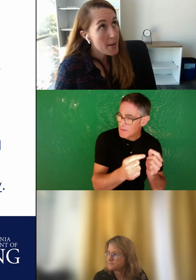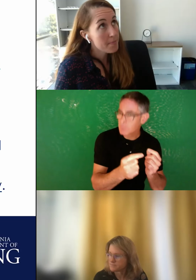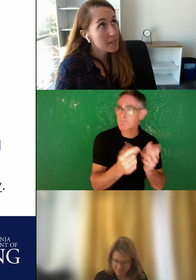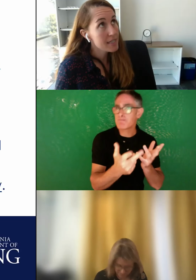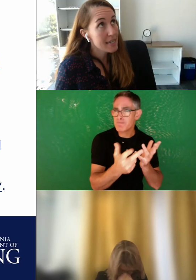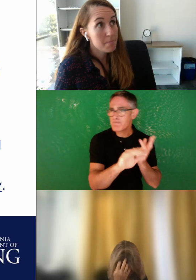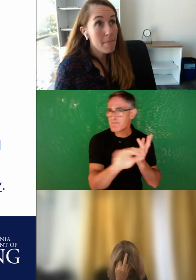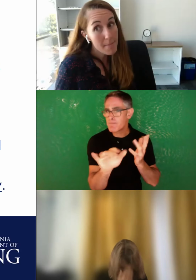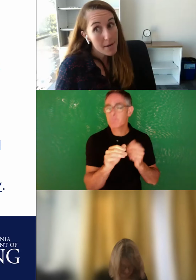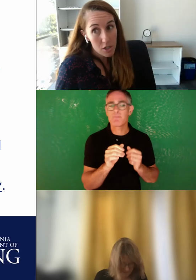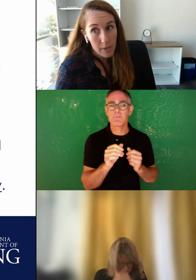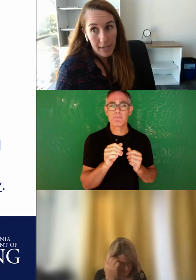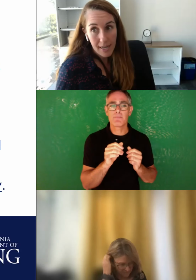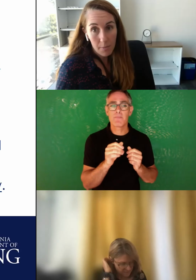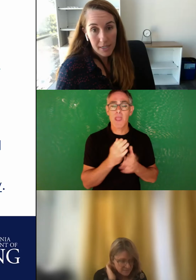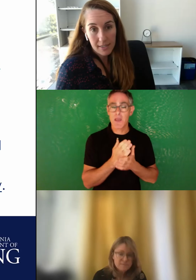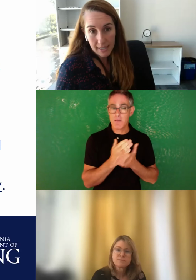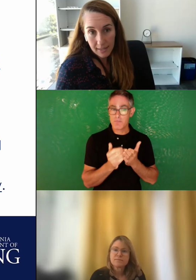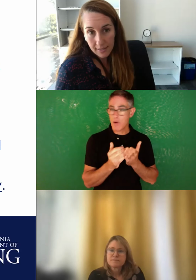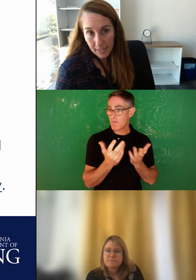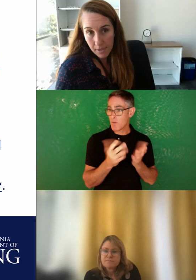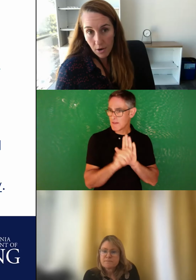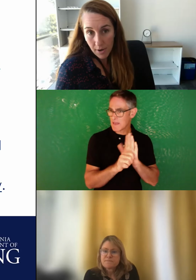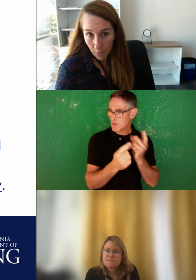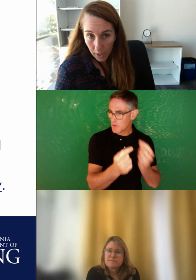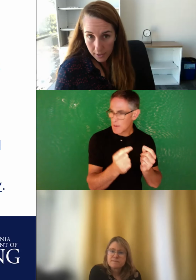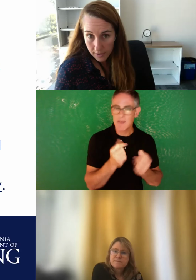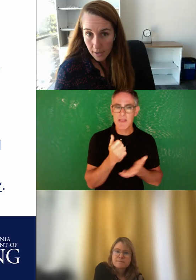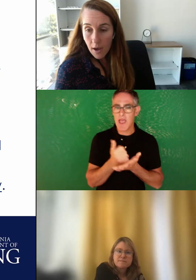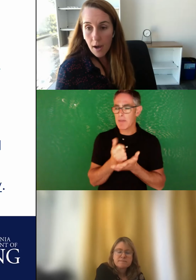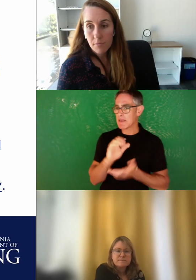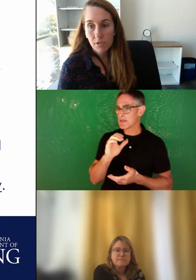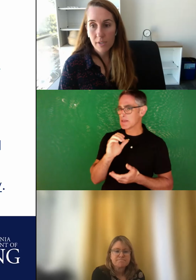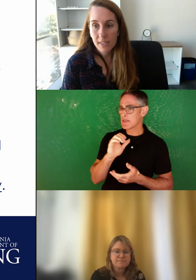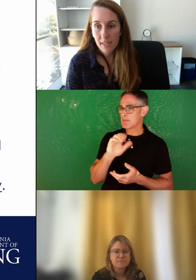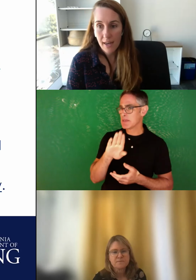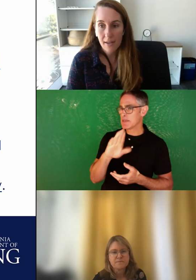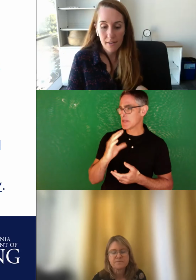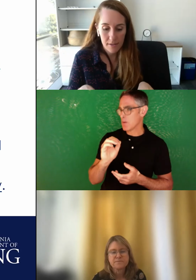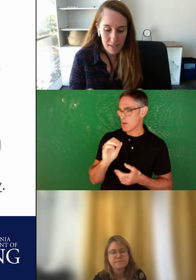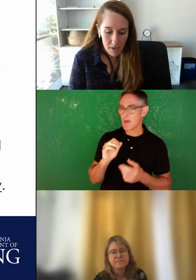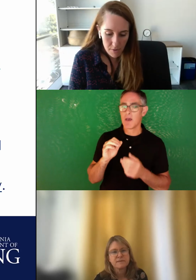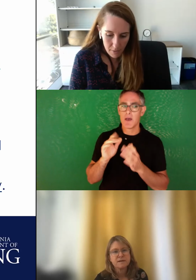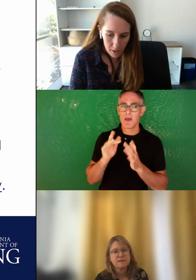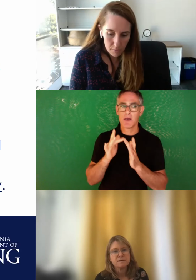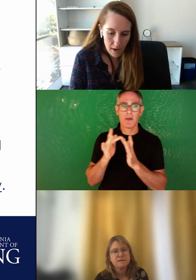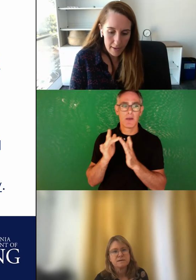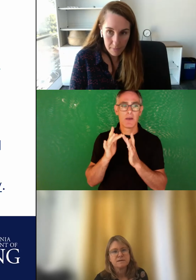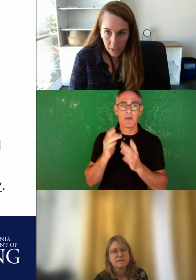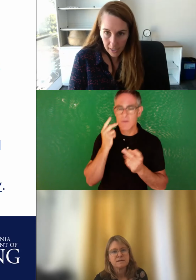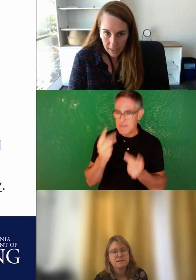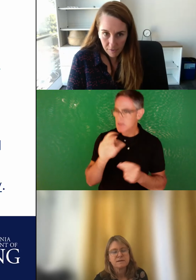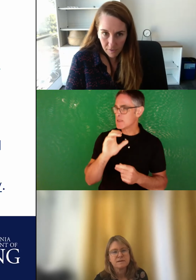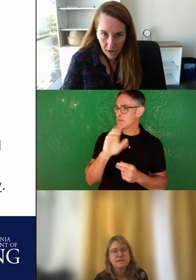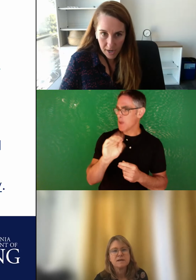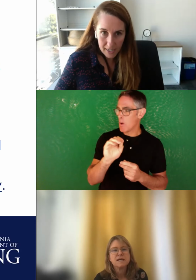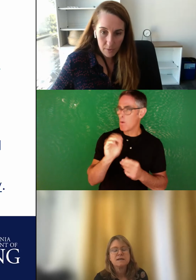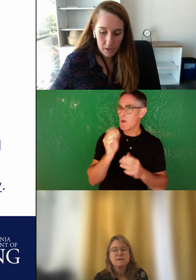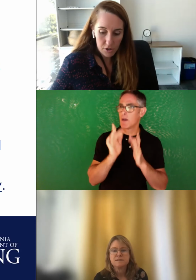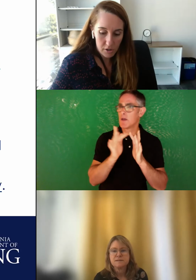what states may be doing is helping to seed these CBO networks. So we see that CBO networks were highly predictive